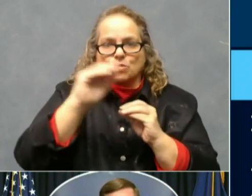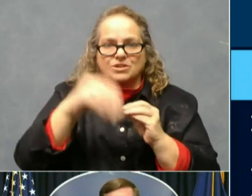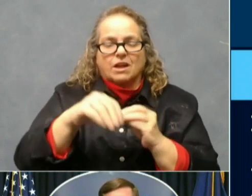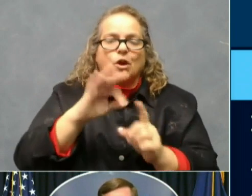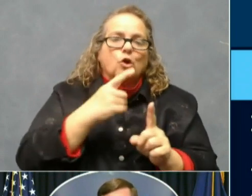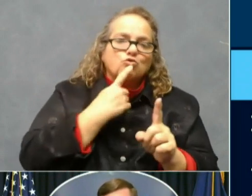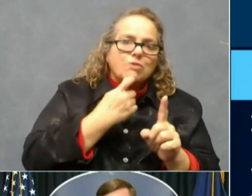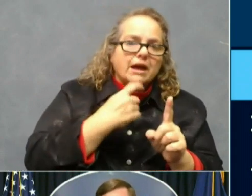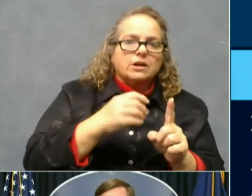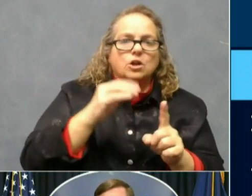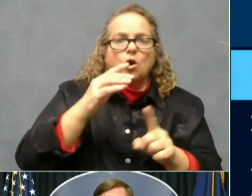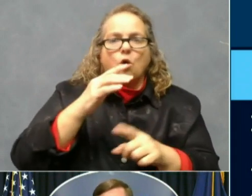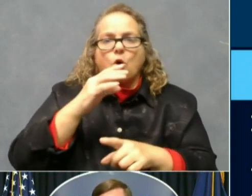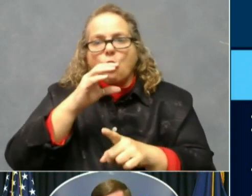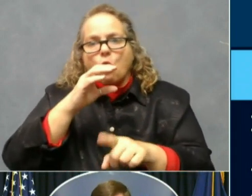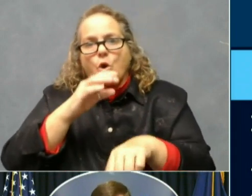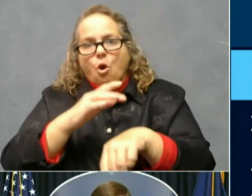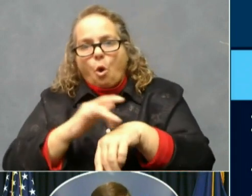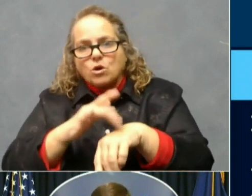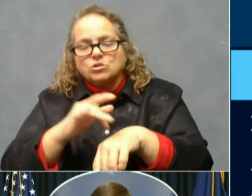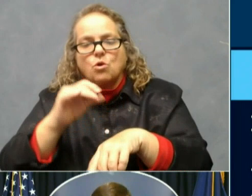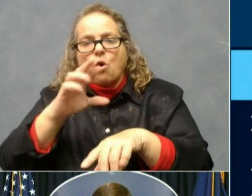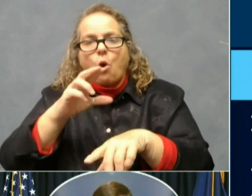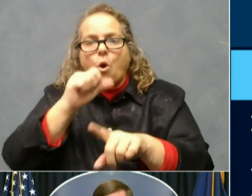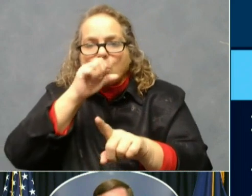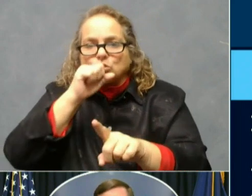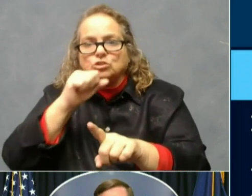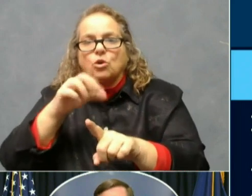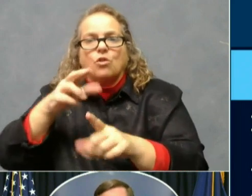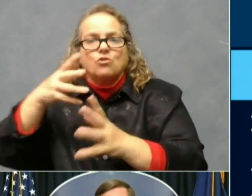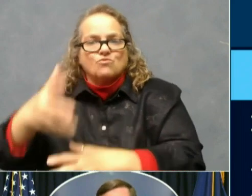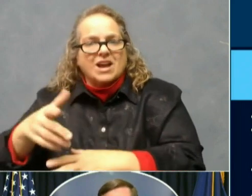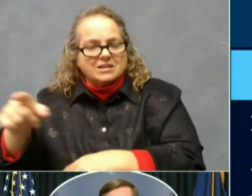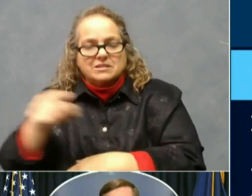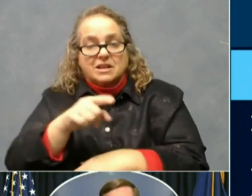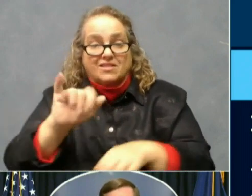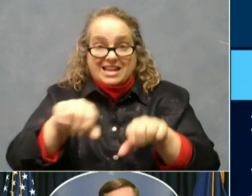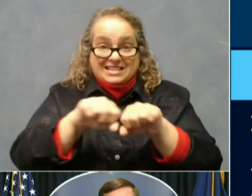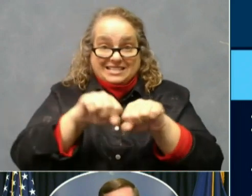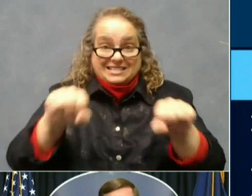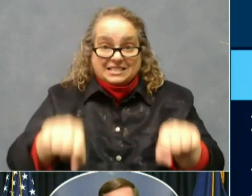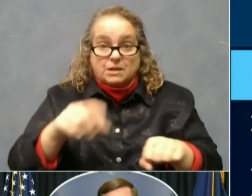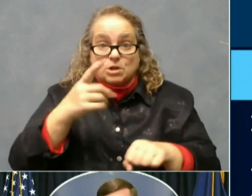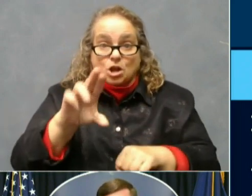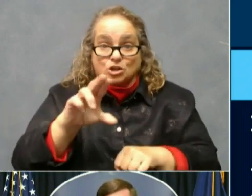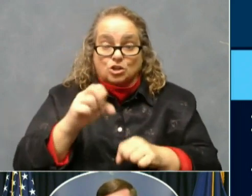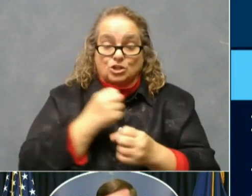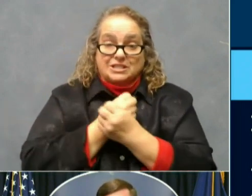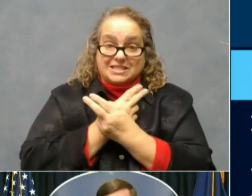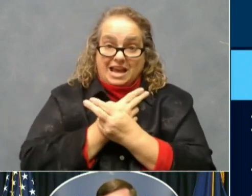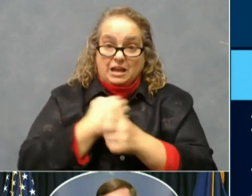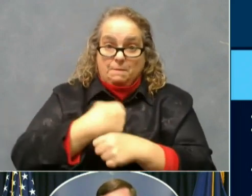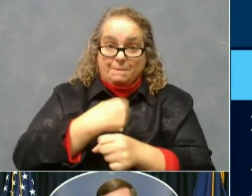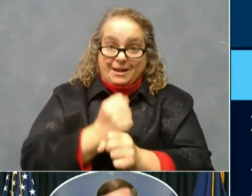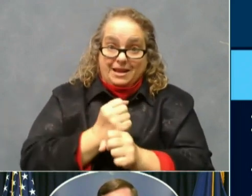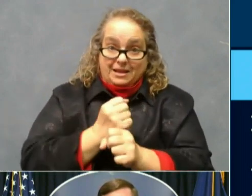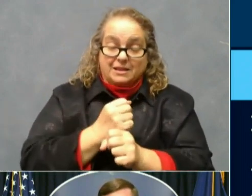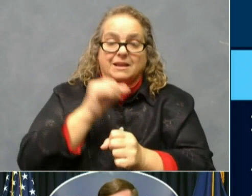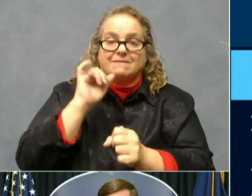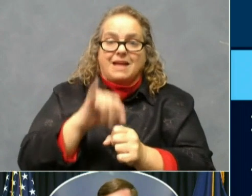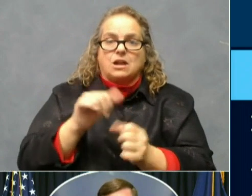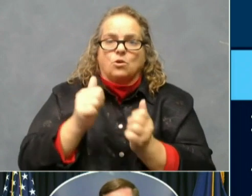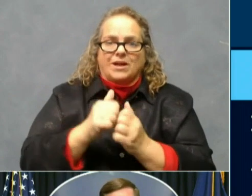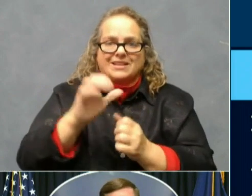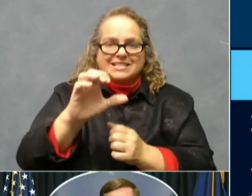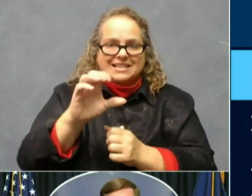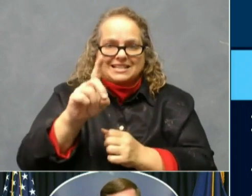or the rest. That was a system that Dr. Stack created in consultation with CDC guidance.